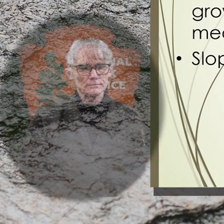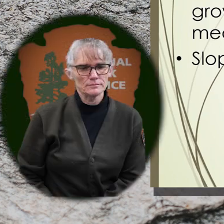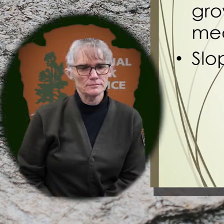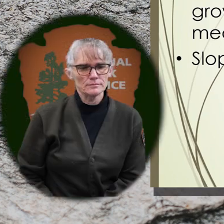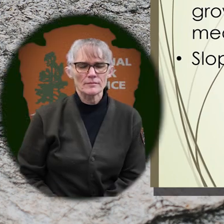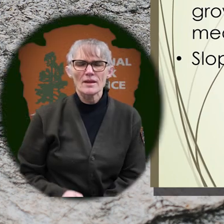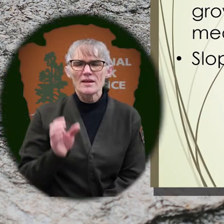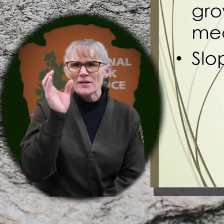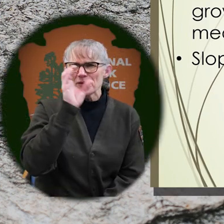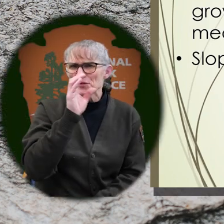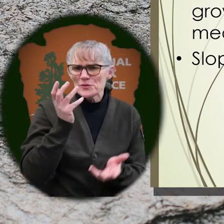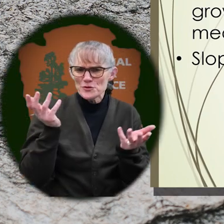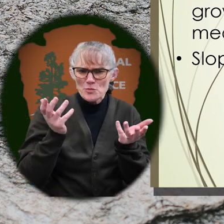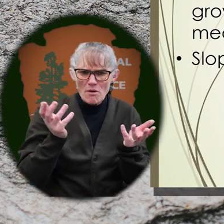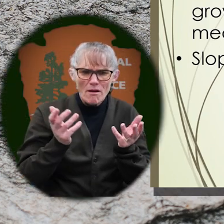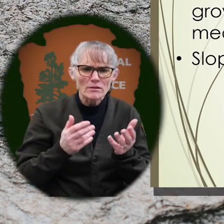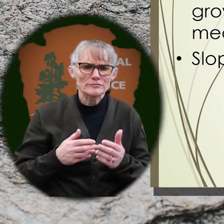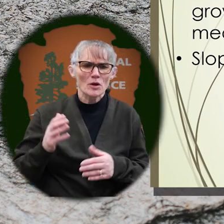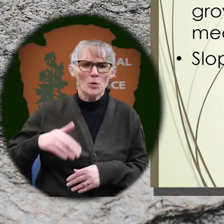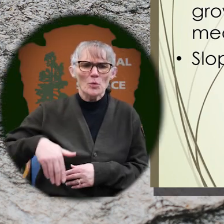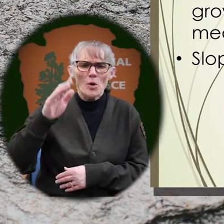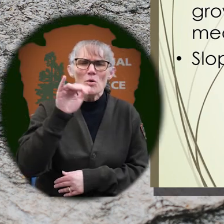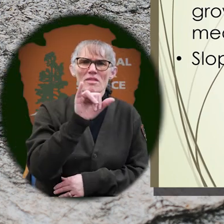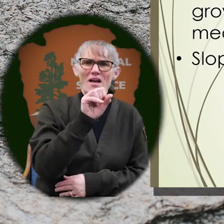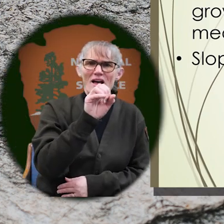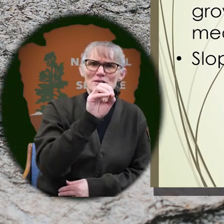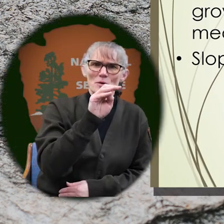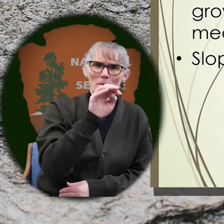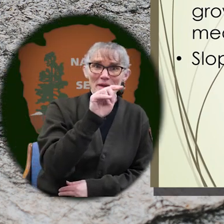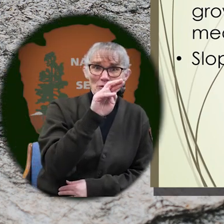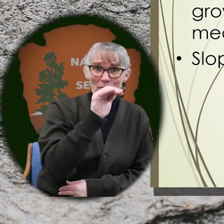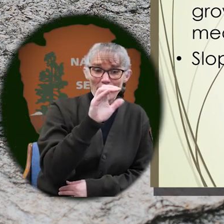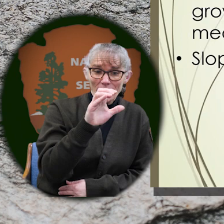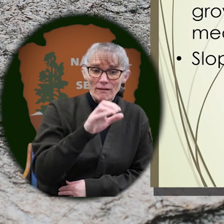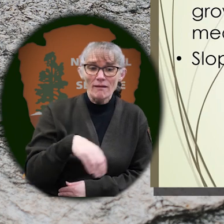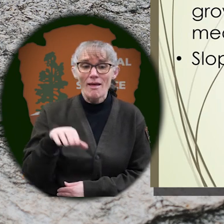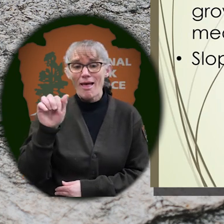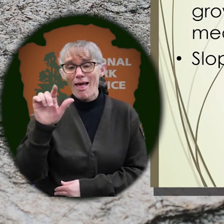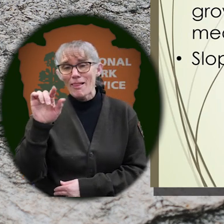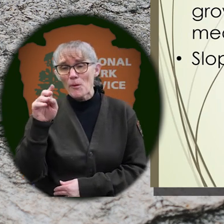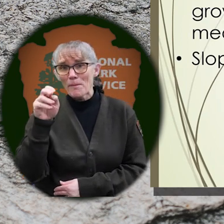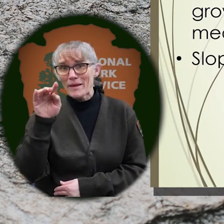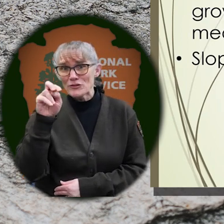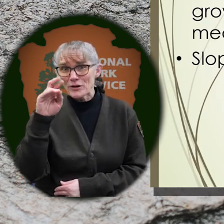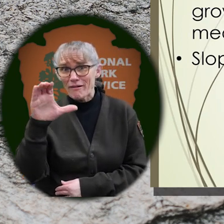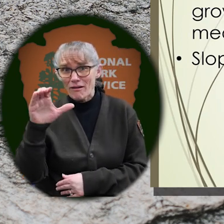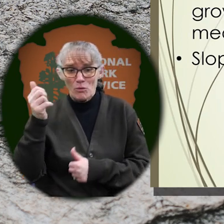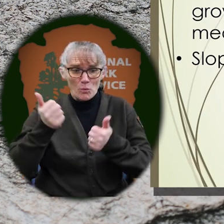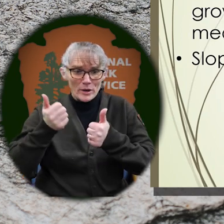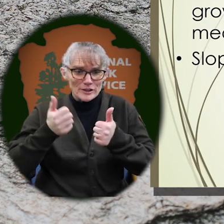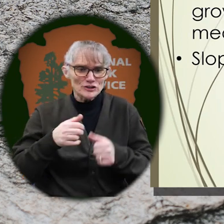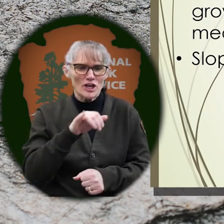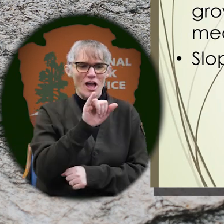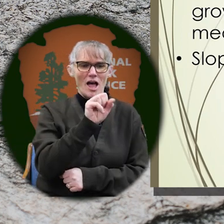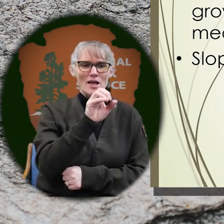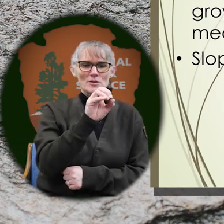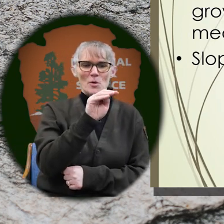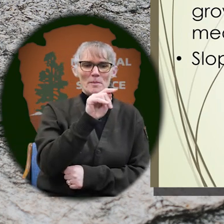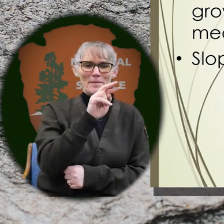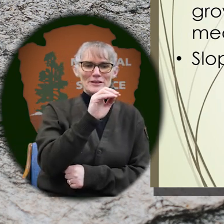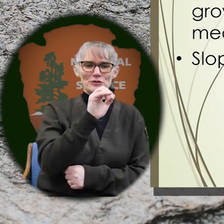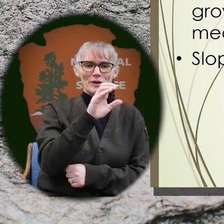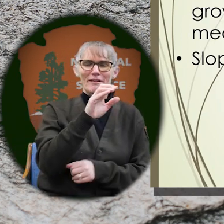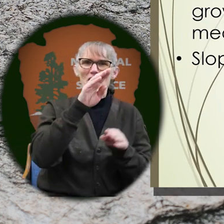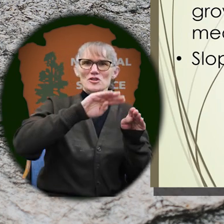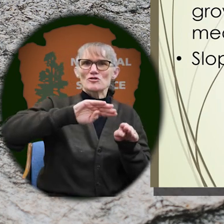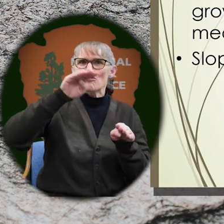eyes. And so basically what I was looking for was to see if there was isometric growth or allometric growth. Isometric growth would be